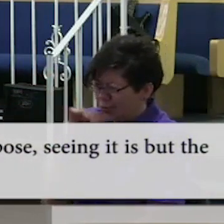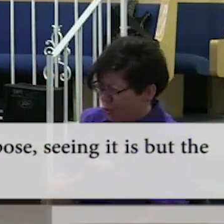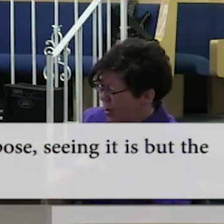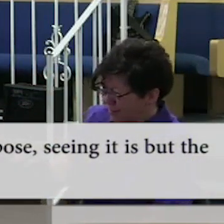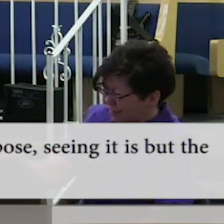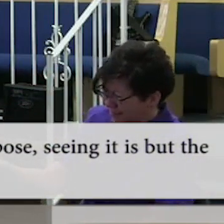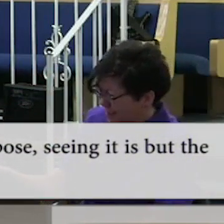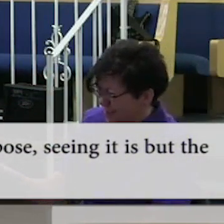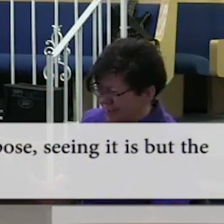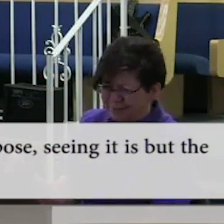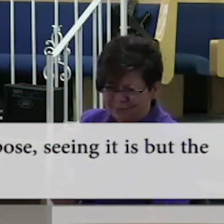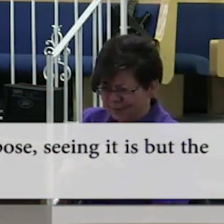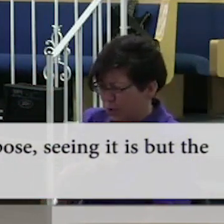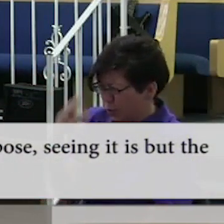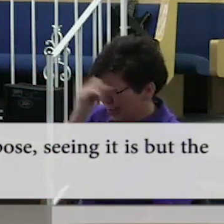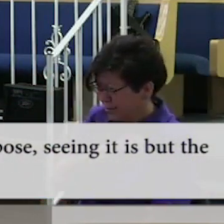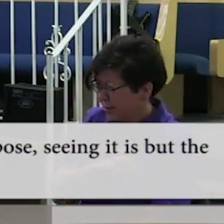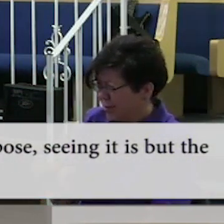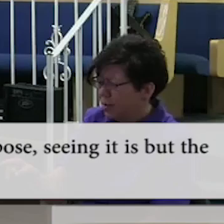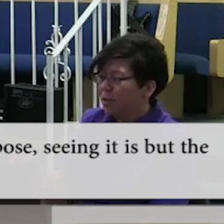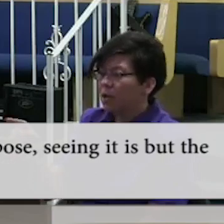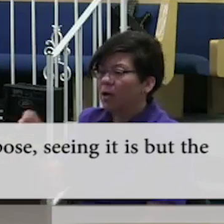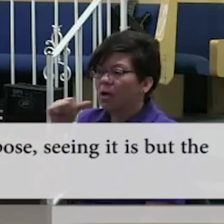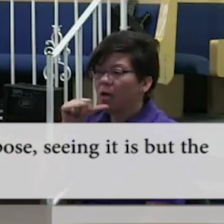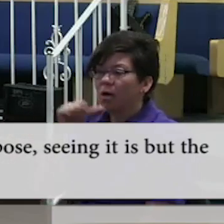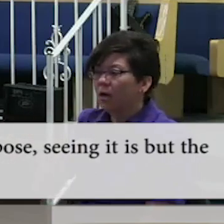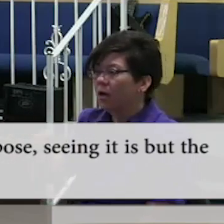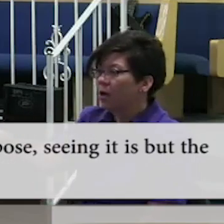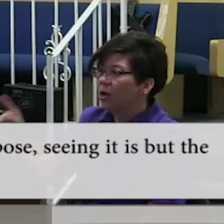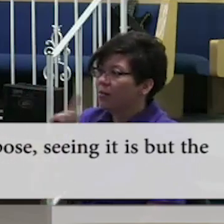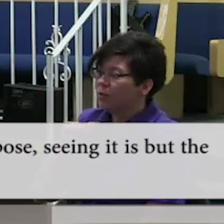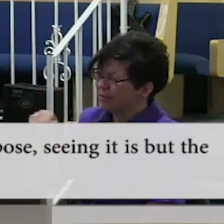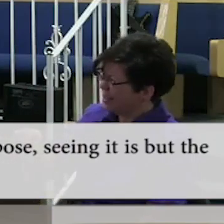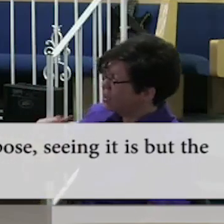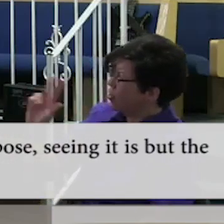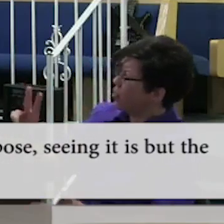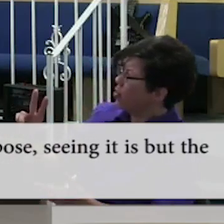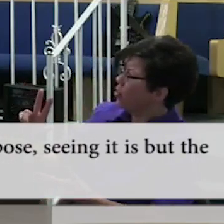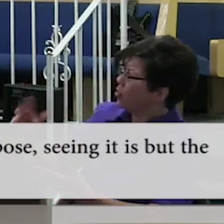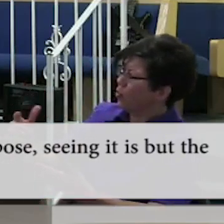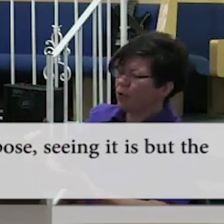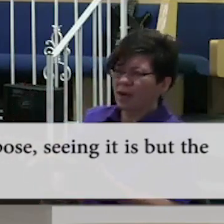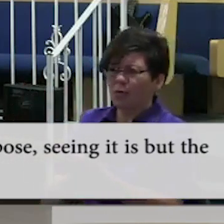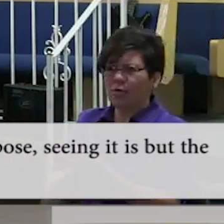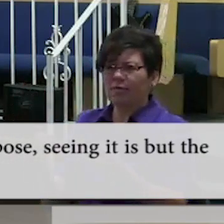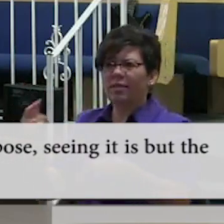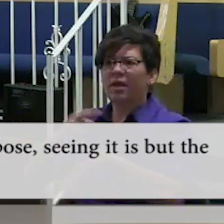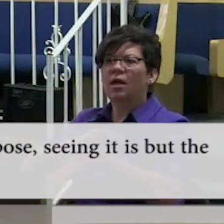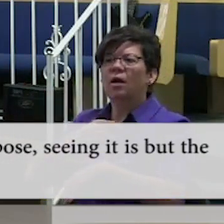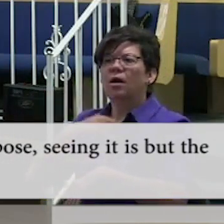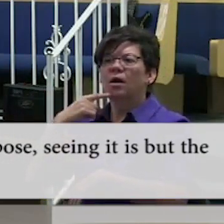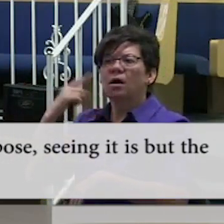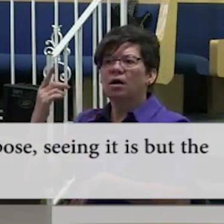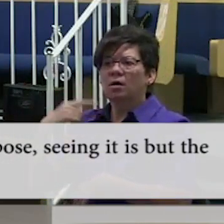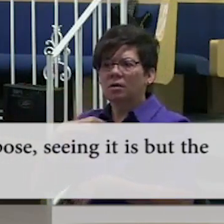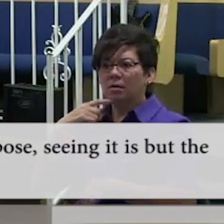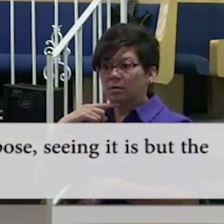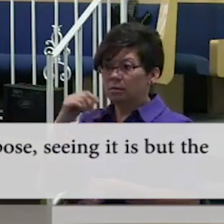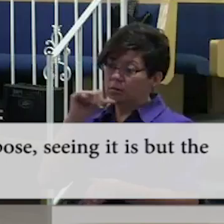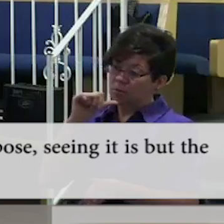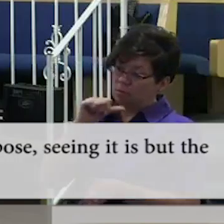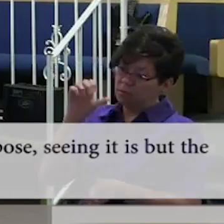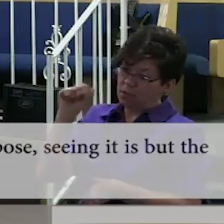as ye suppose, seeing it is but the third hour of the day. Now, there must be some alcoholics back